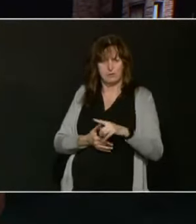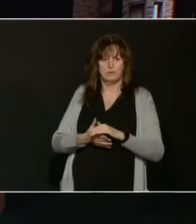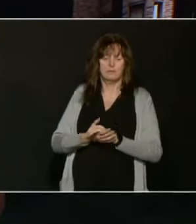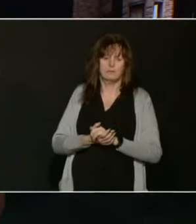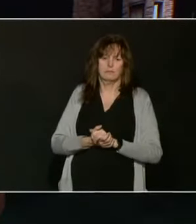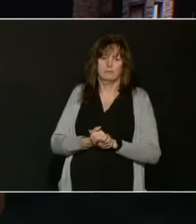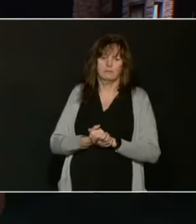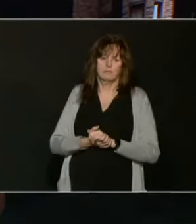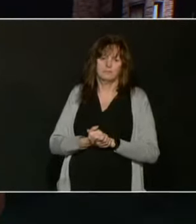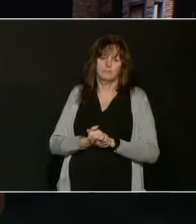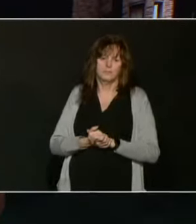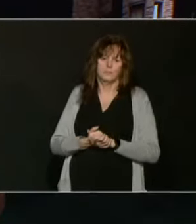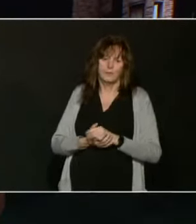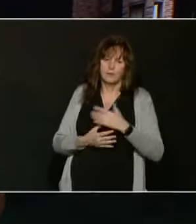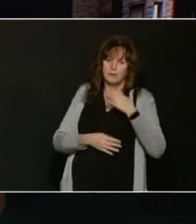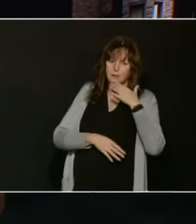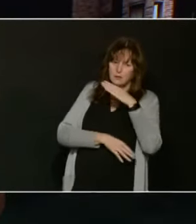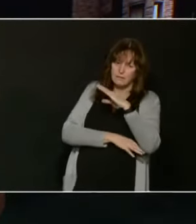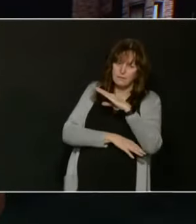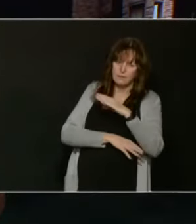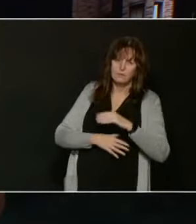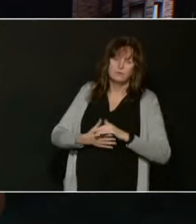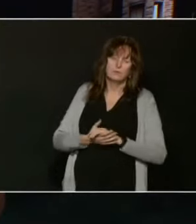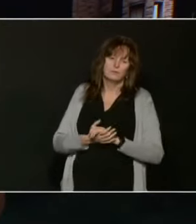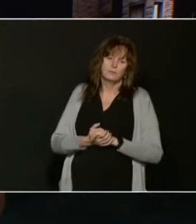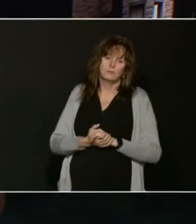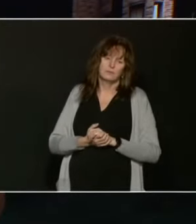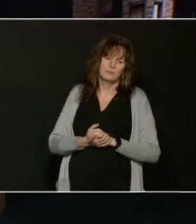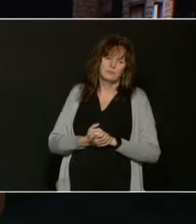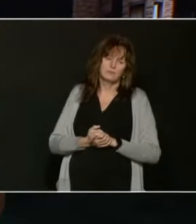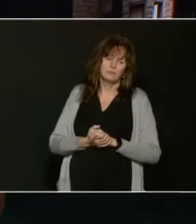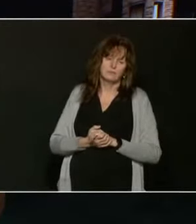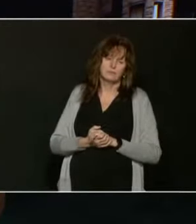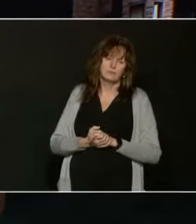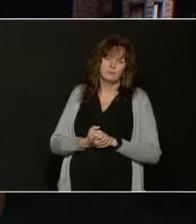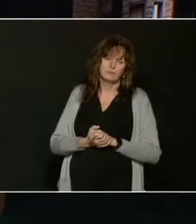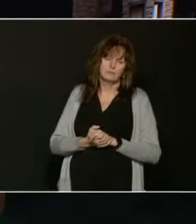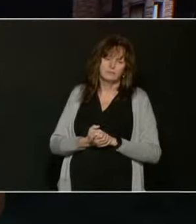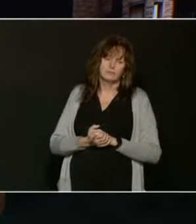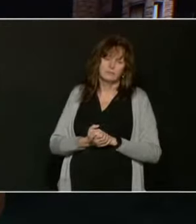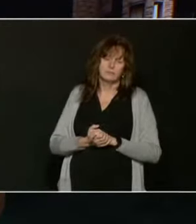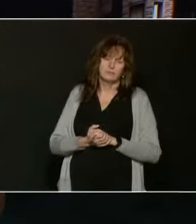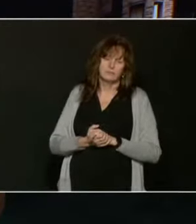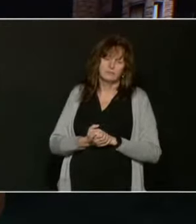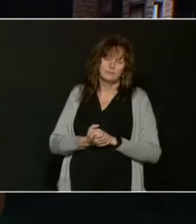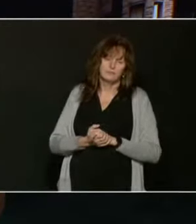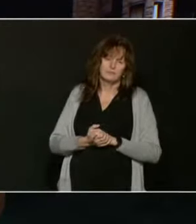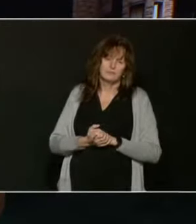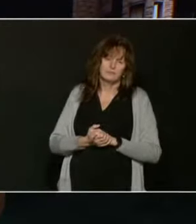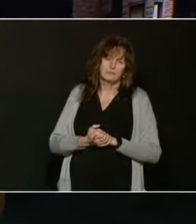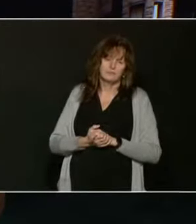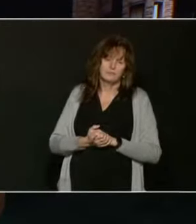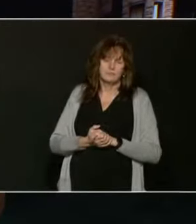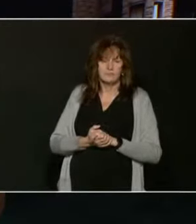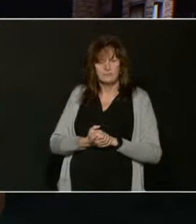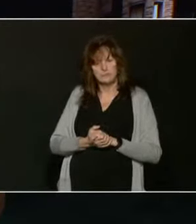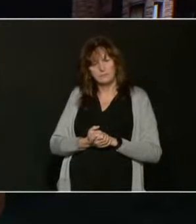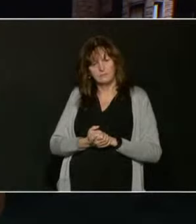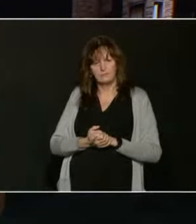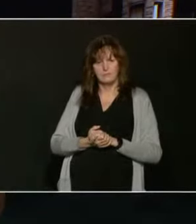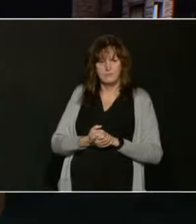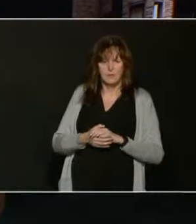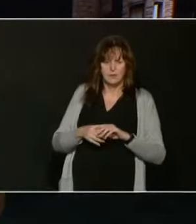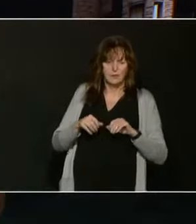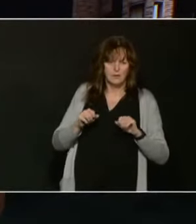Good afternoon. Regarding the potential third wave here, given